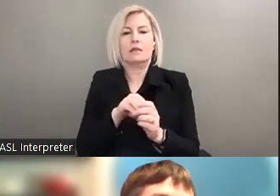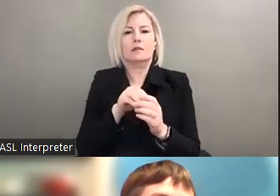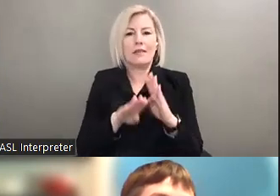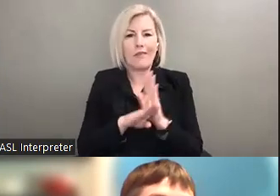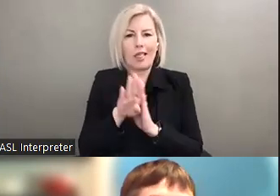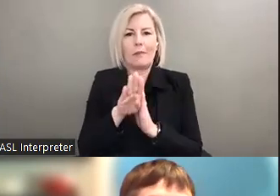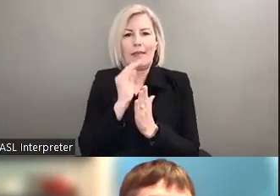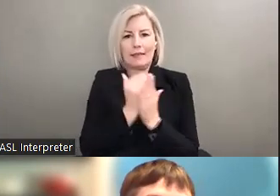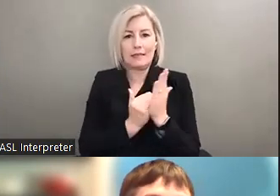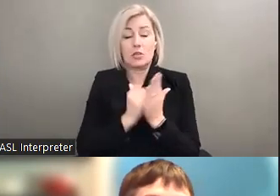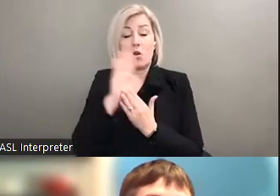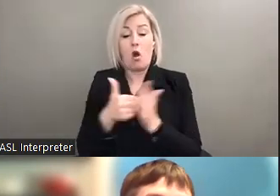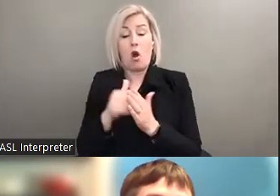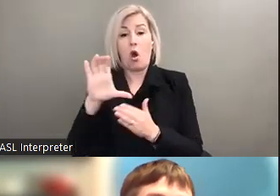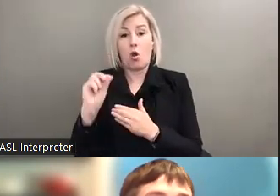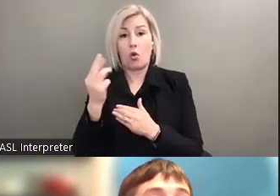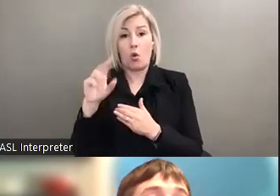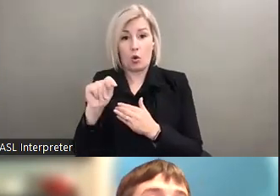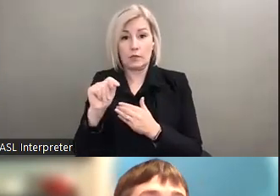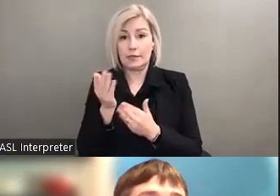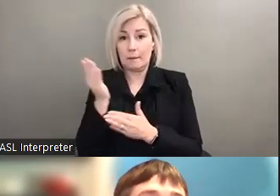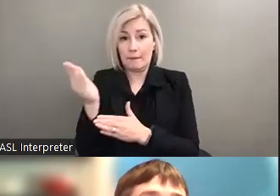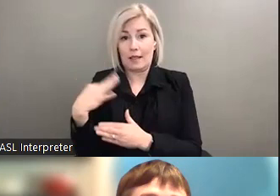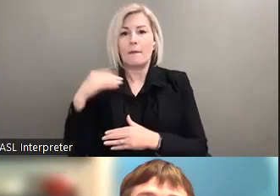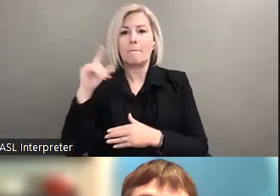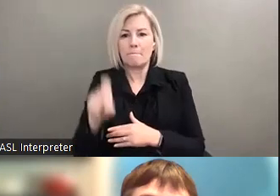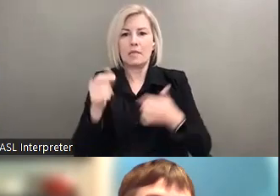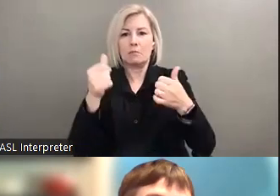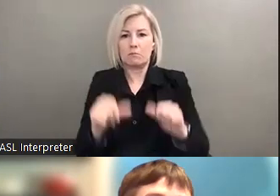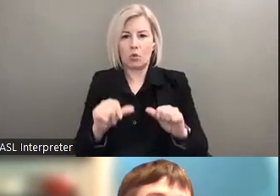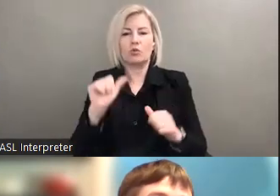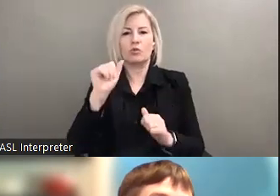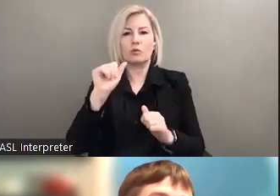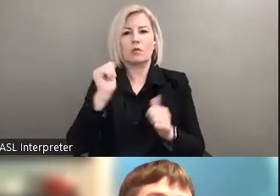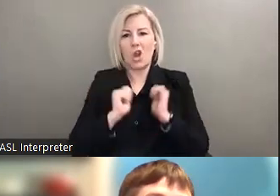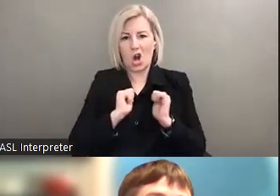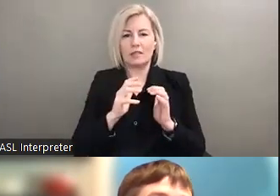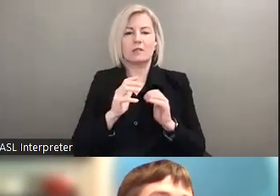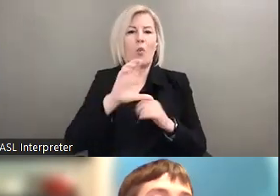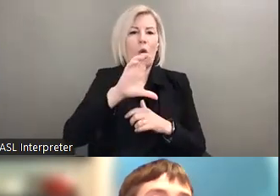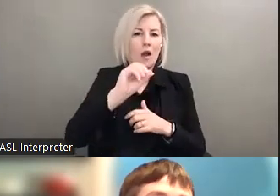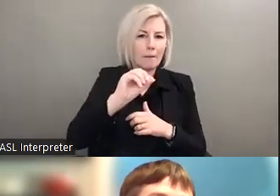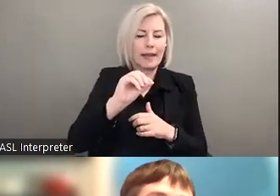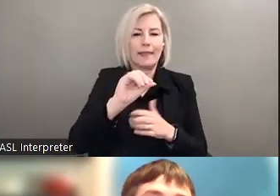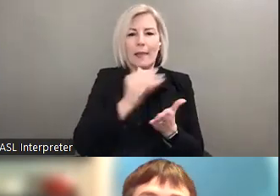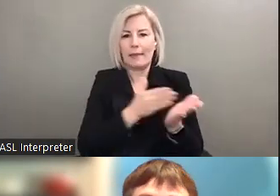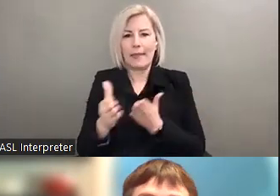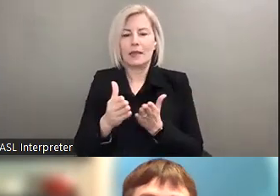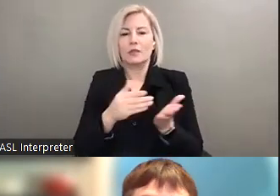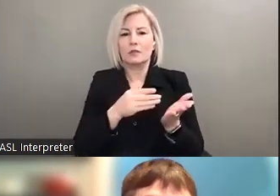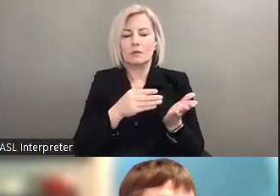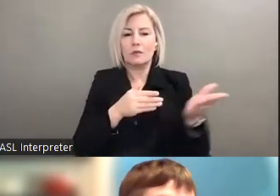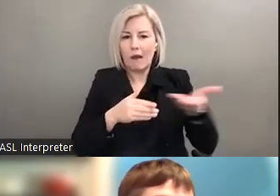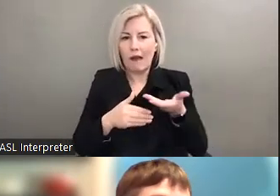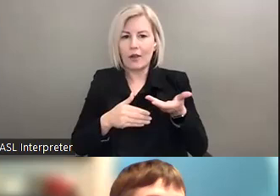cohorts submitting an application for ArtsCONNECT must post the artist or company that they plan to engage on the projects in